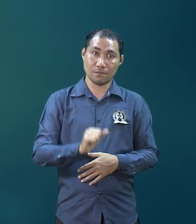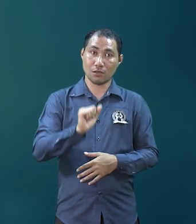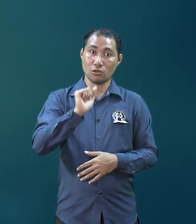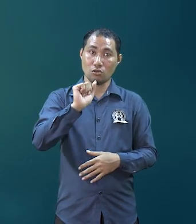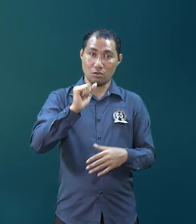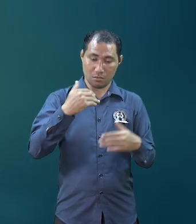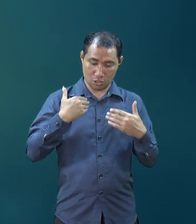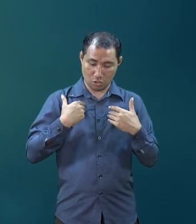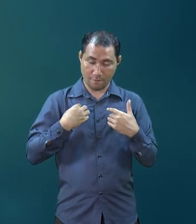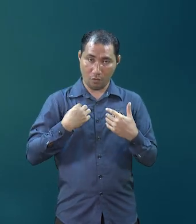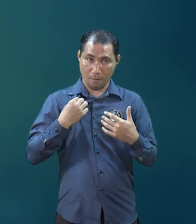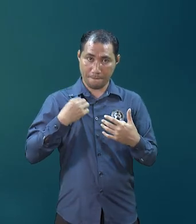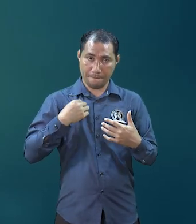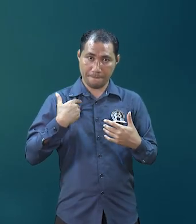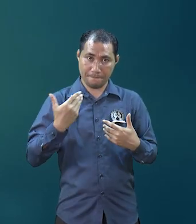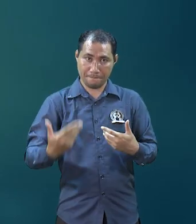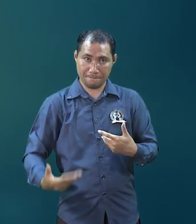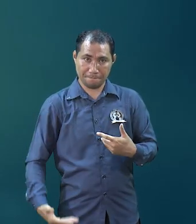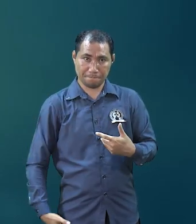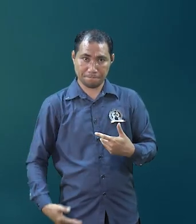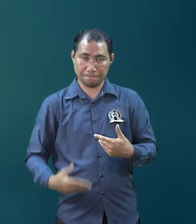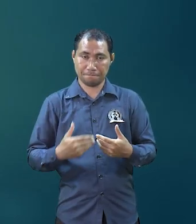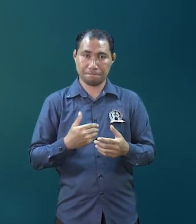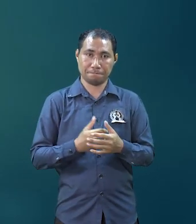Your uniforms.